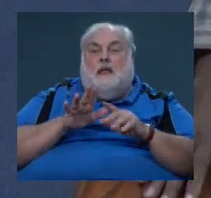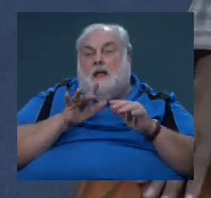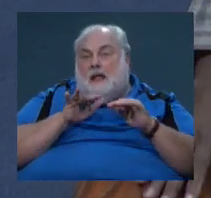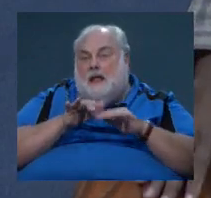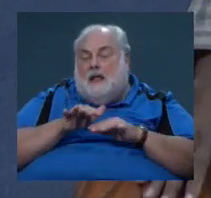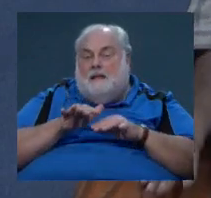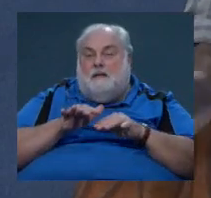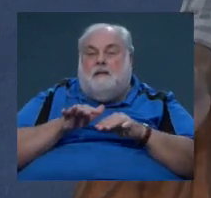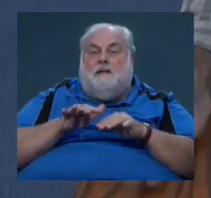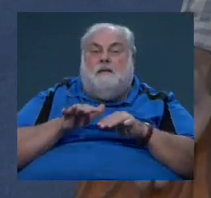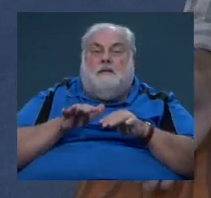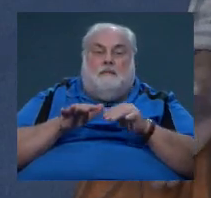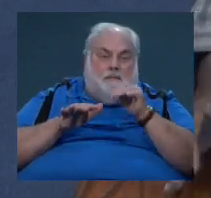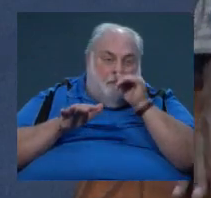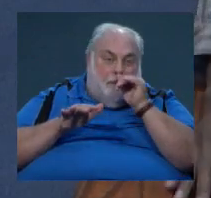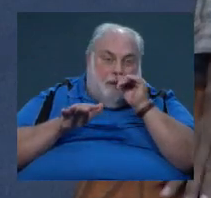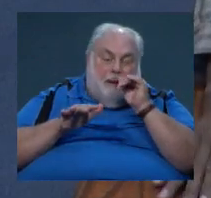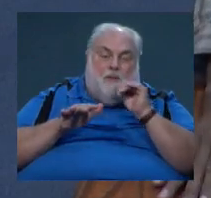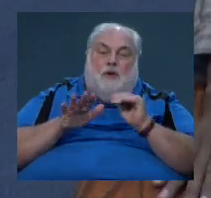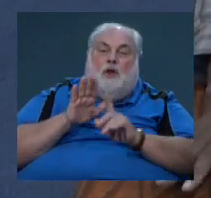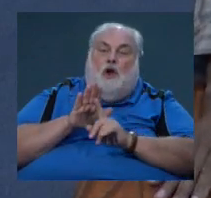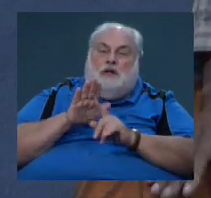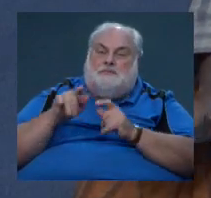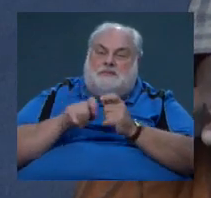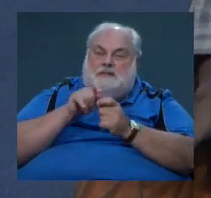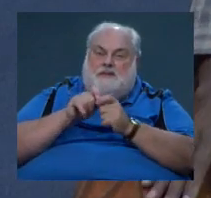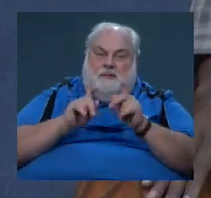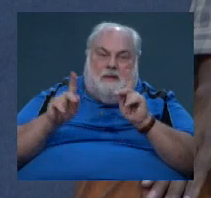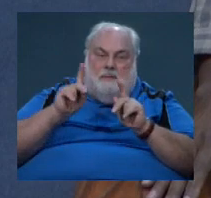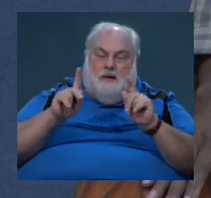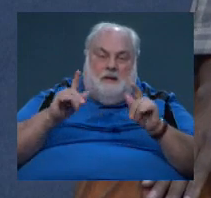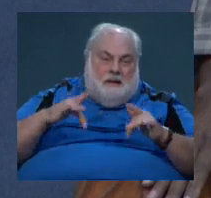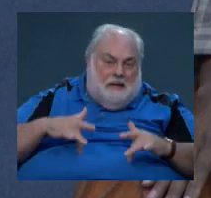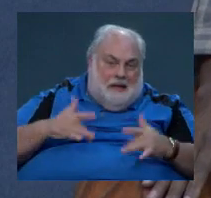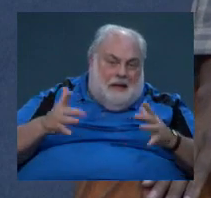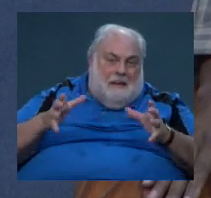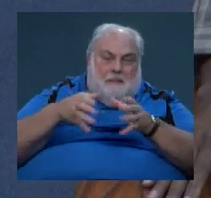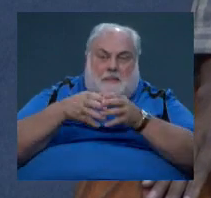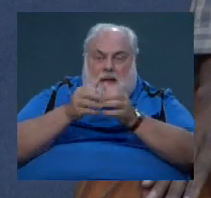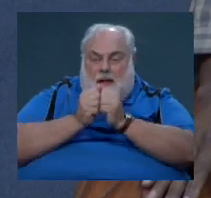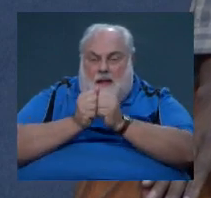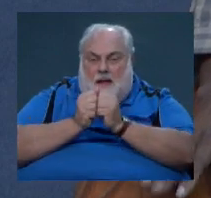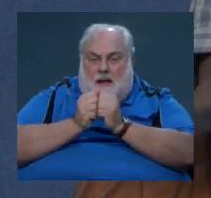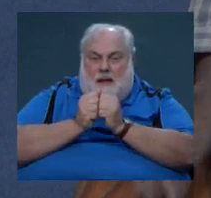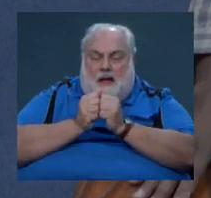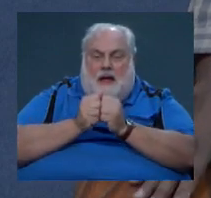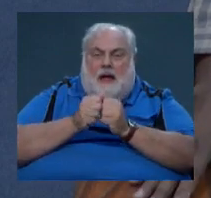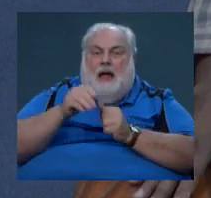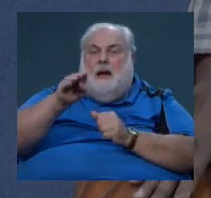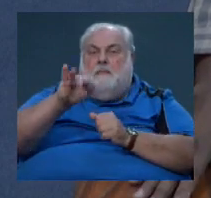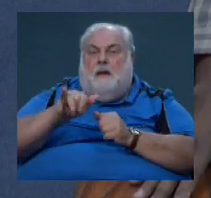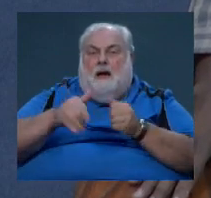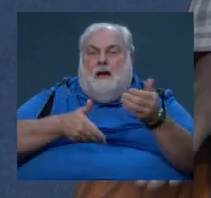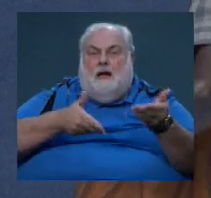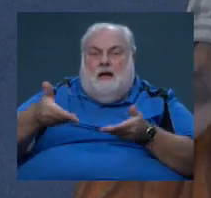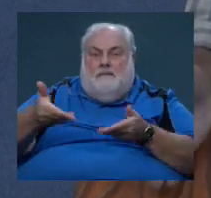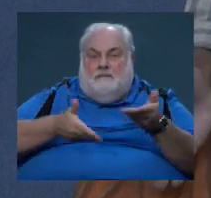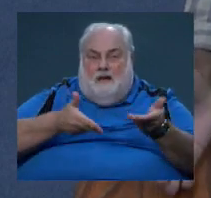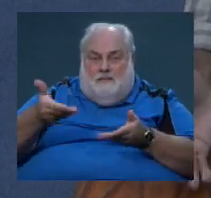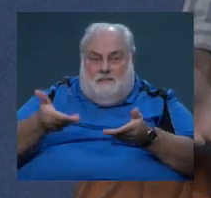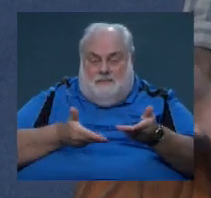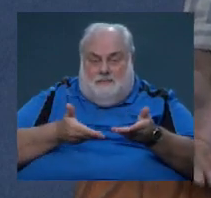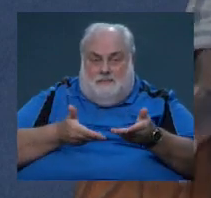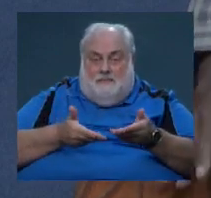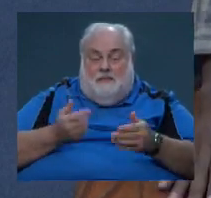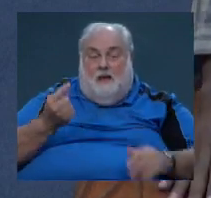have it open just about is when her entourage that she wants to get with them, and through an invite. Now,